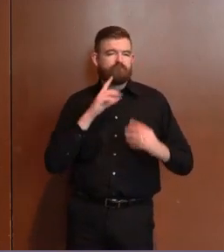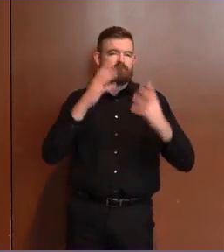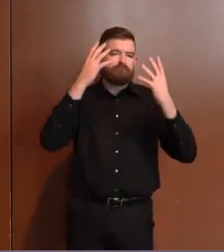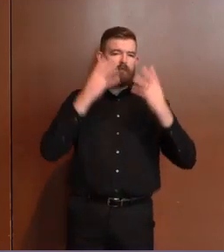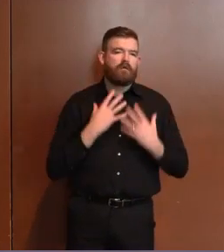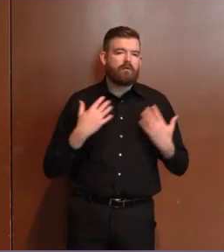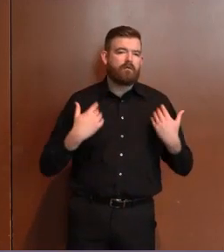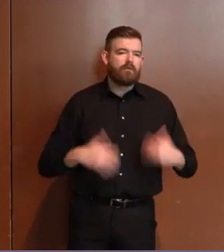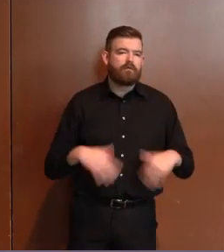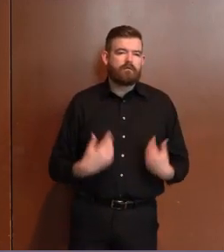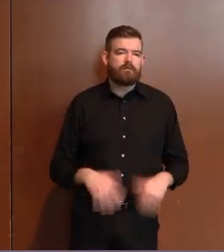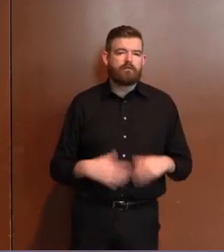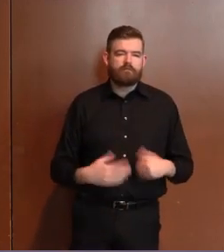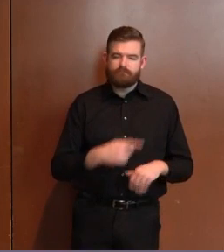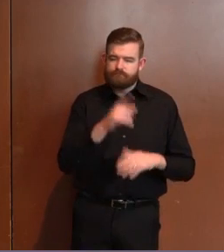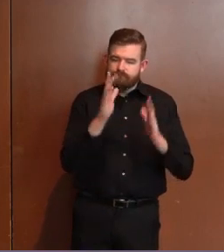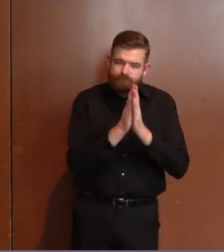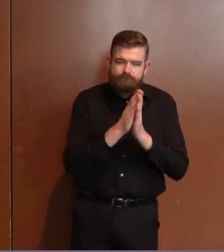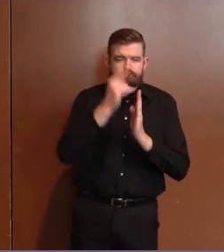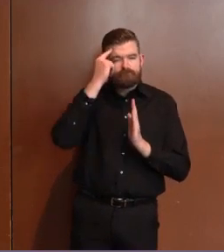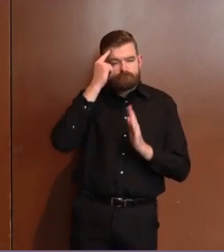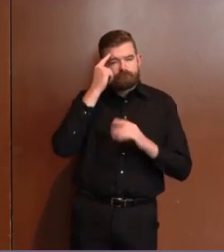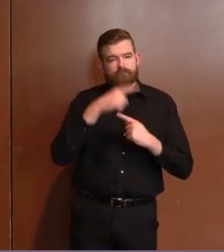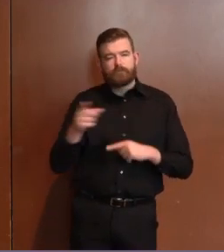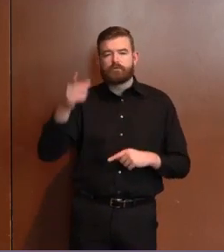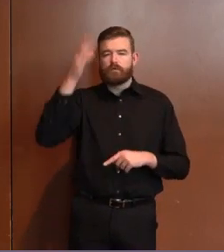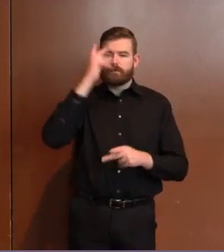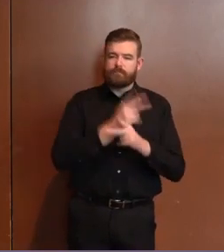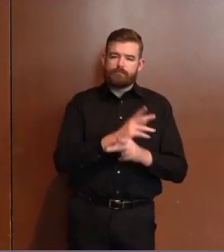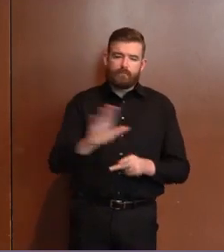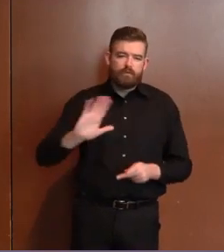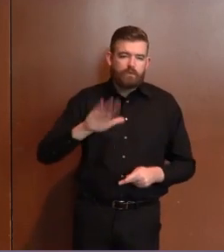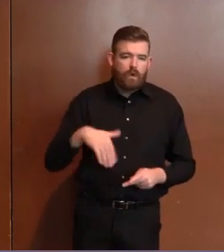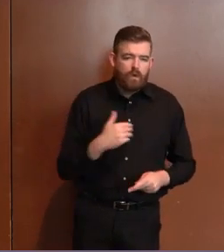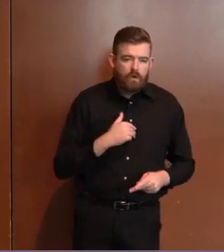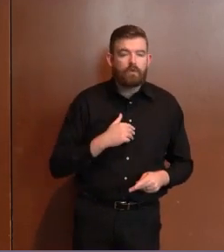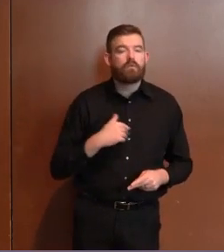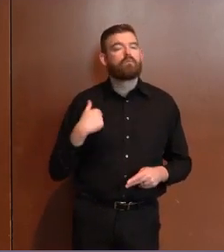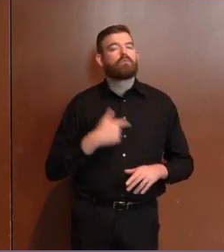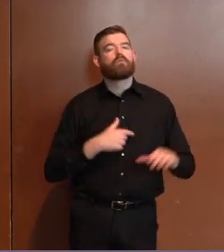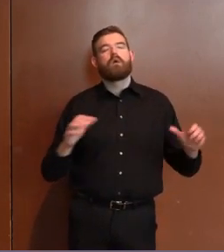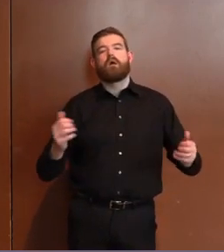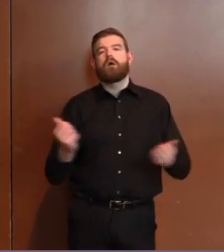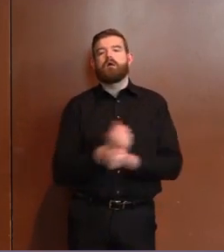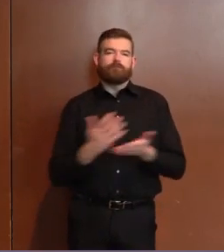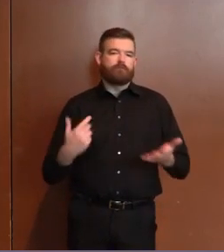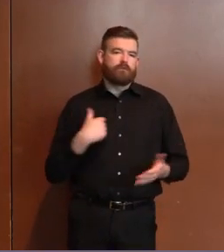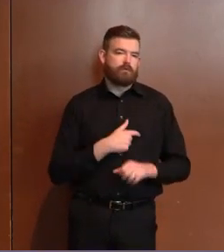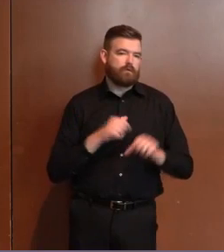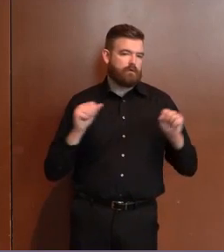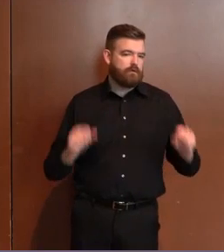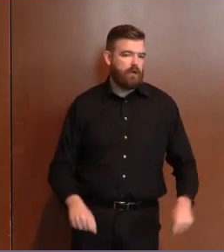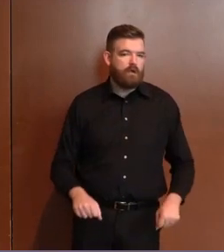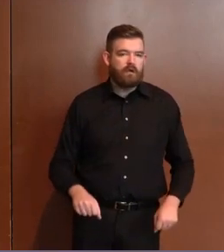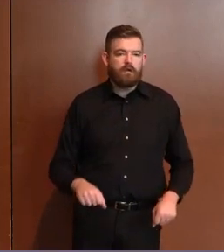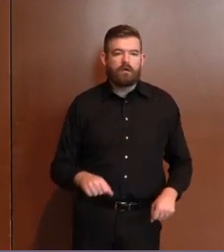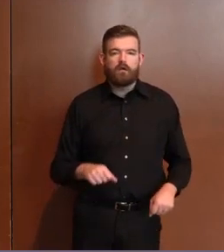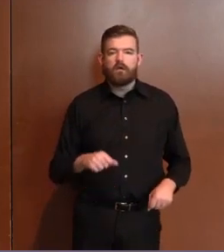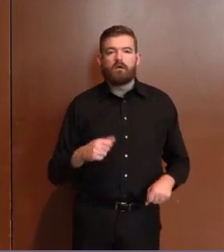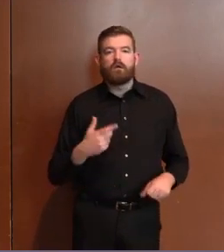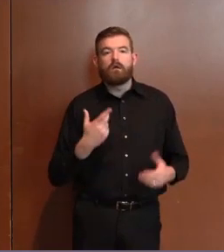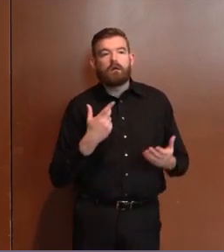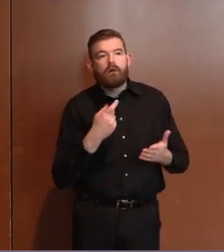prayers, God rest these souls. We will do everything we can. There is no price too high for us to try to save every single